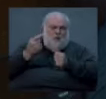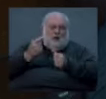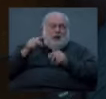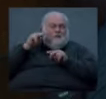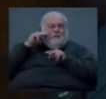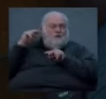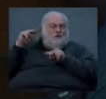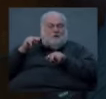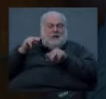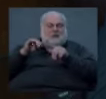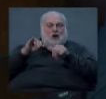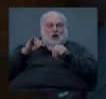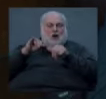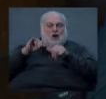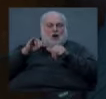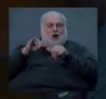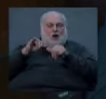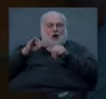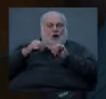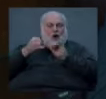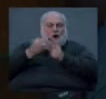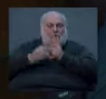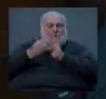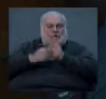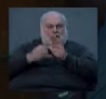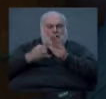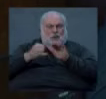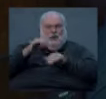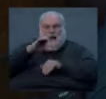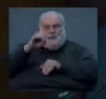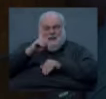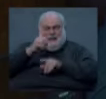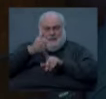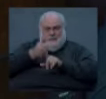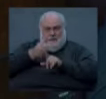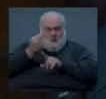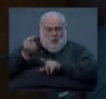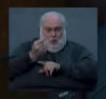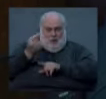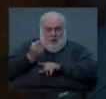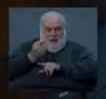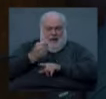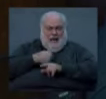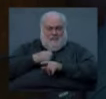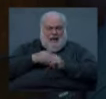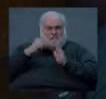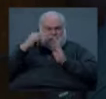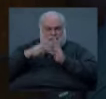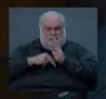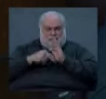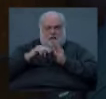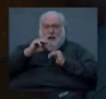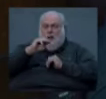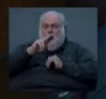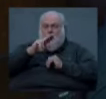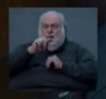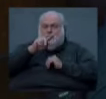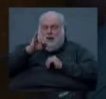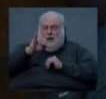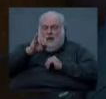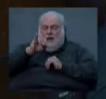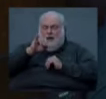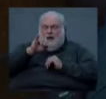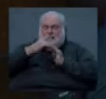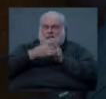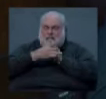architectural firm, and I did some research on their website. Are they a multi-discipline firm